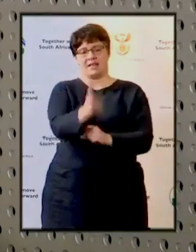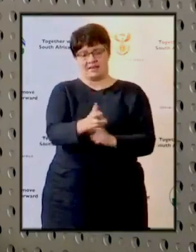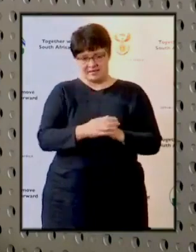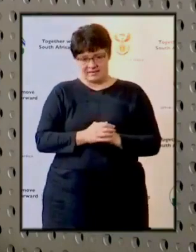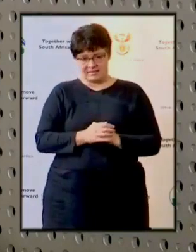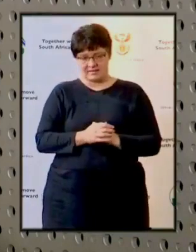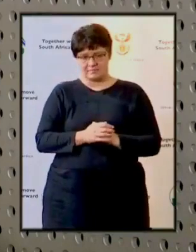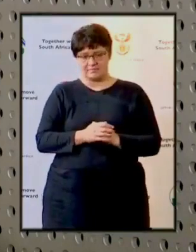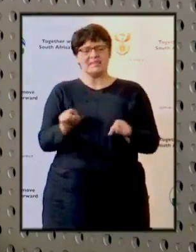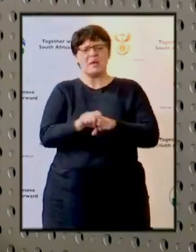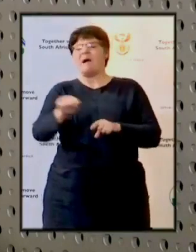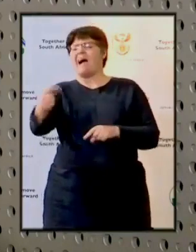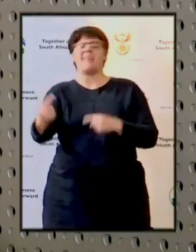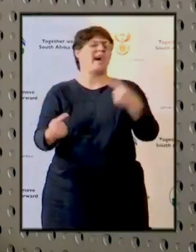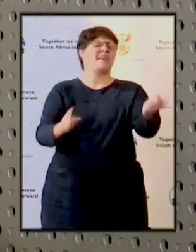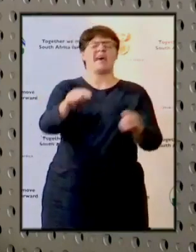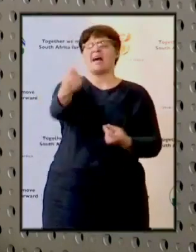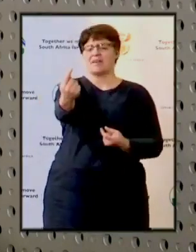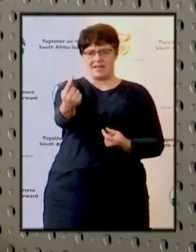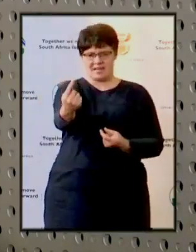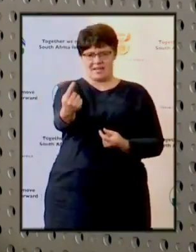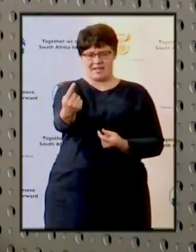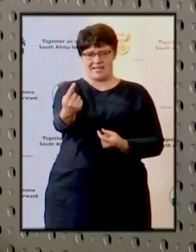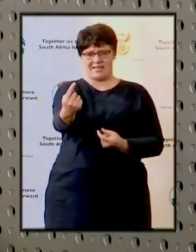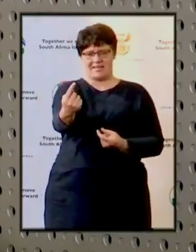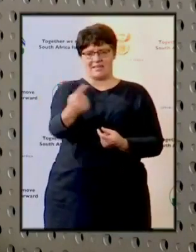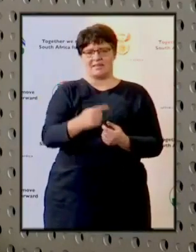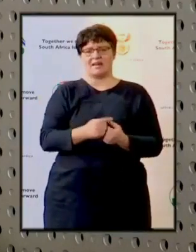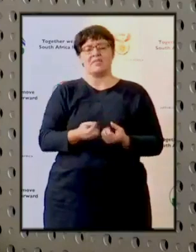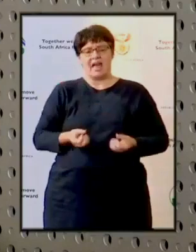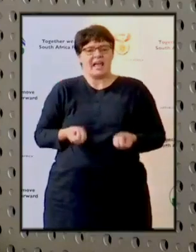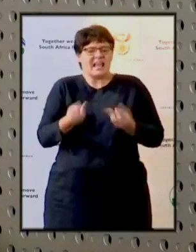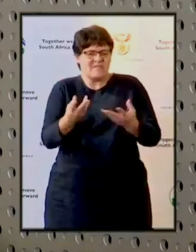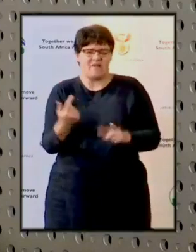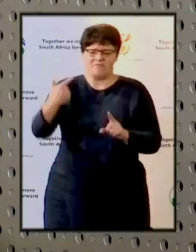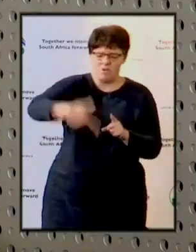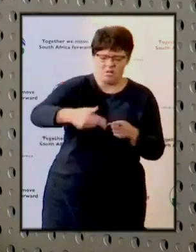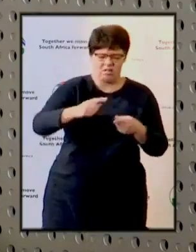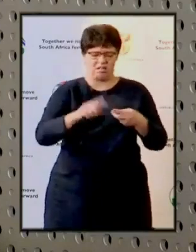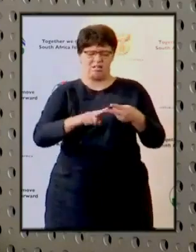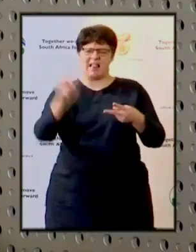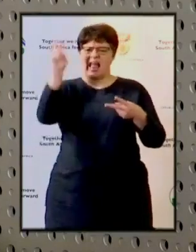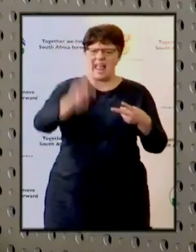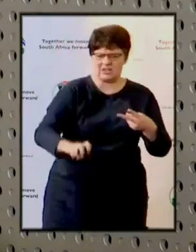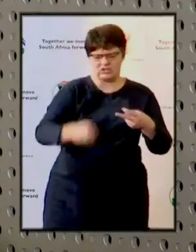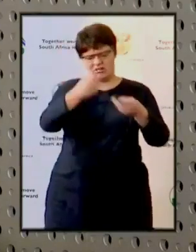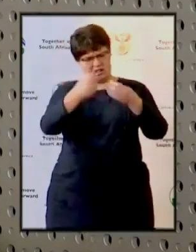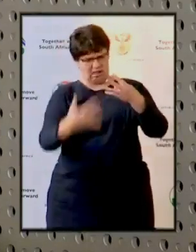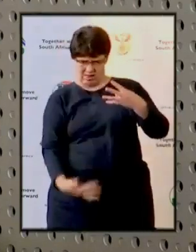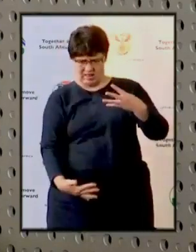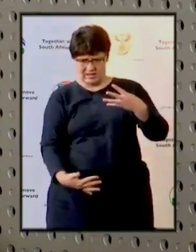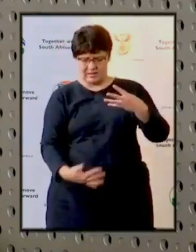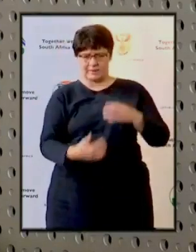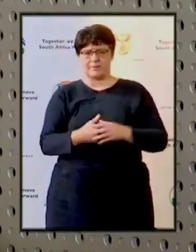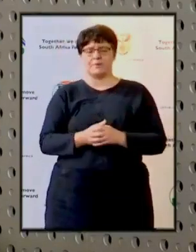including other facilities that provide energy and fuel, amongst which there will